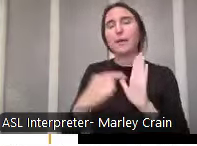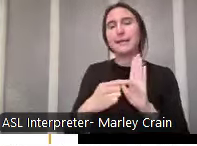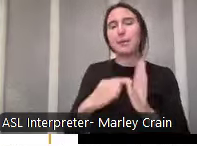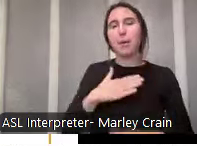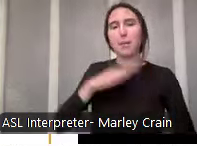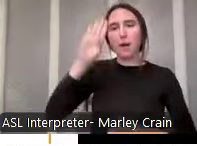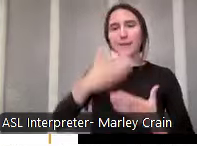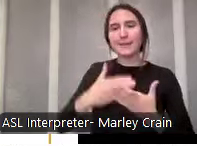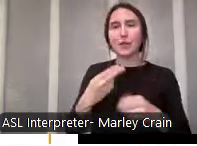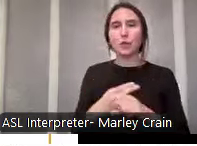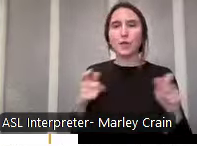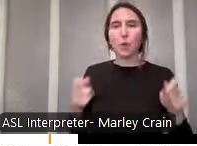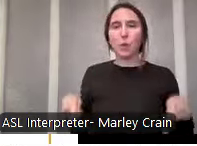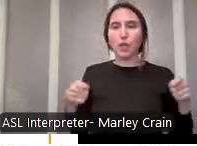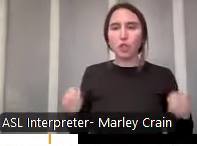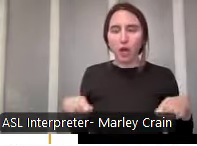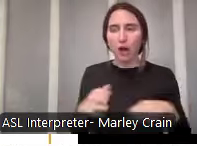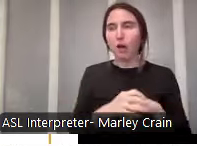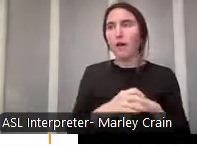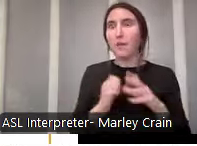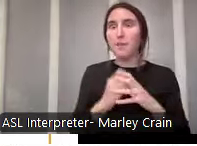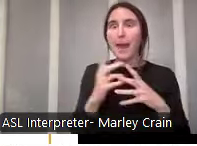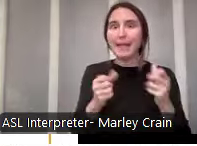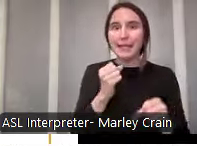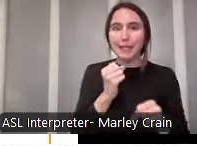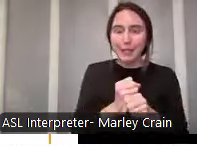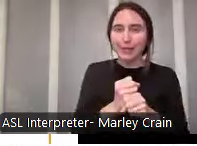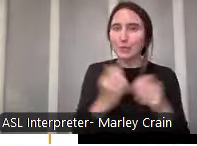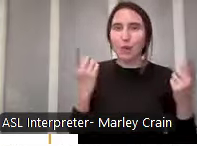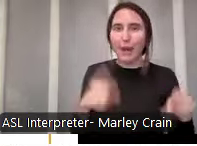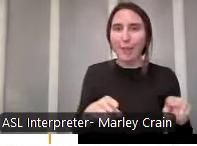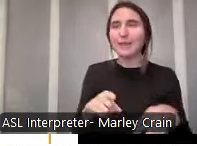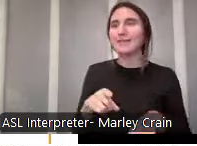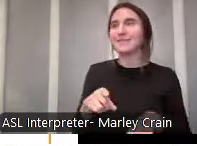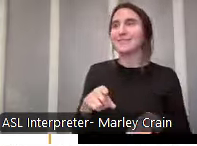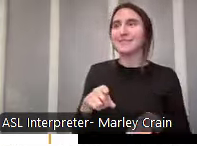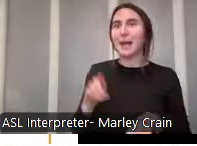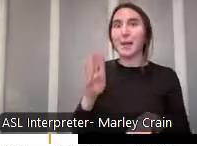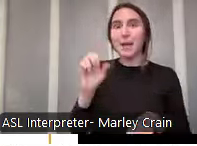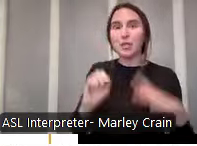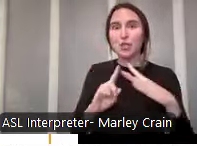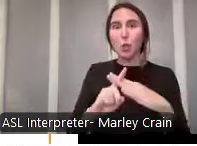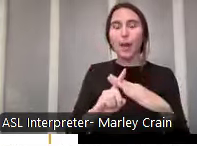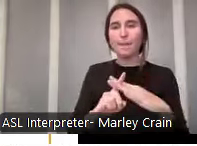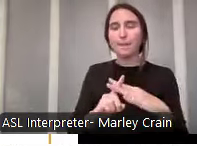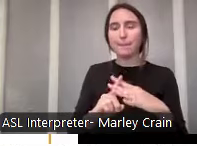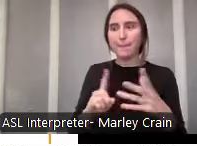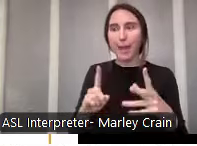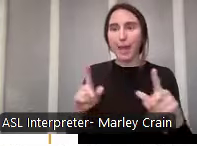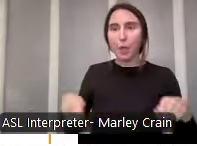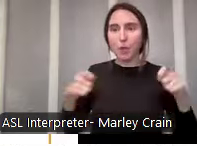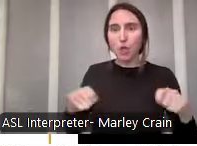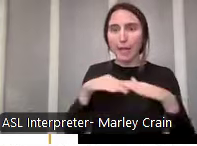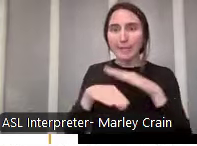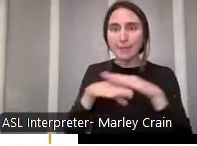in the NICSA account, they wouldn't have a wheelchair accessible bus. They would get one, but they would have to change the route sometimes. So